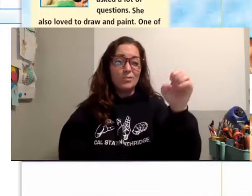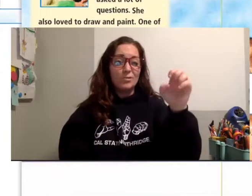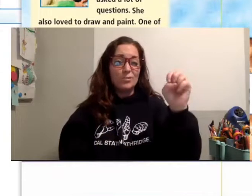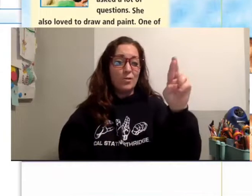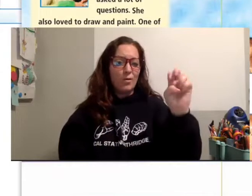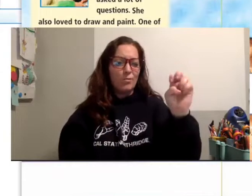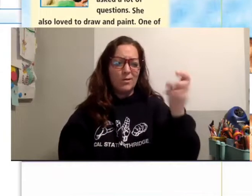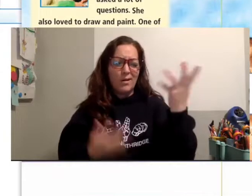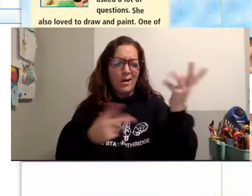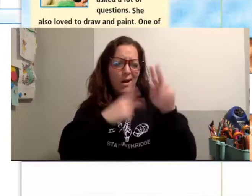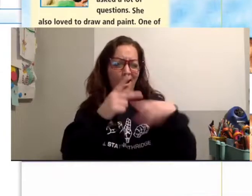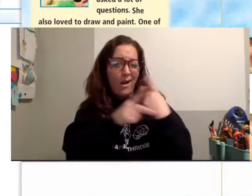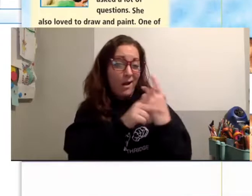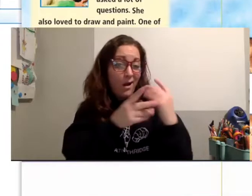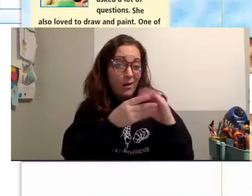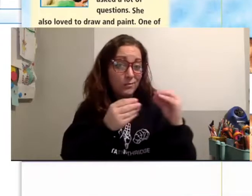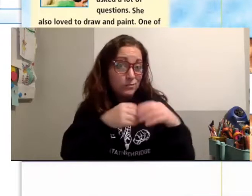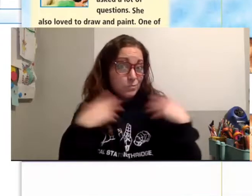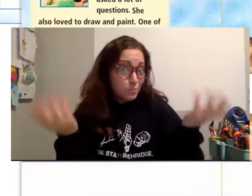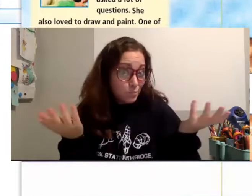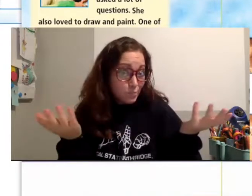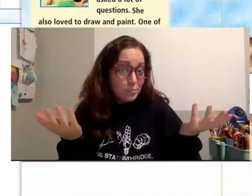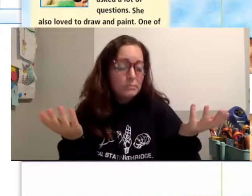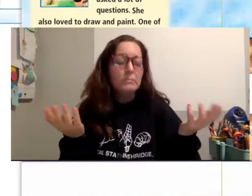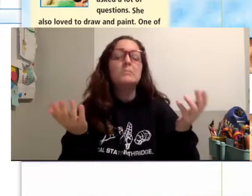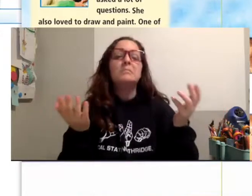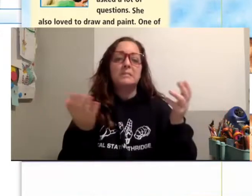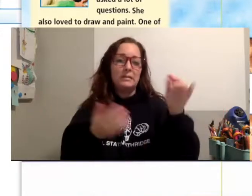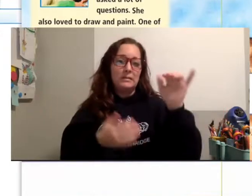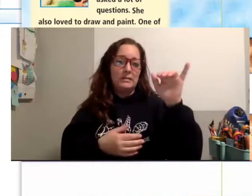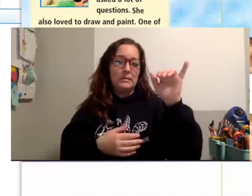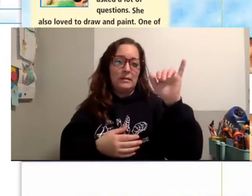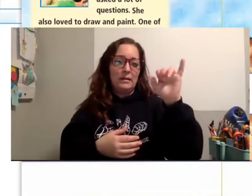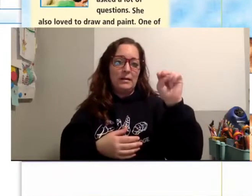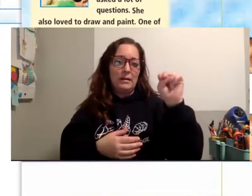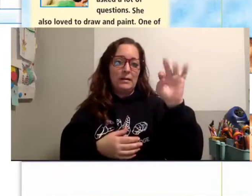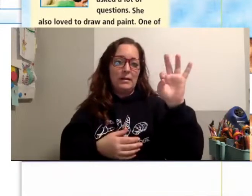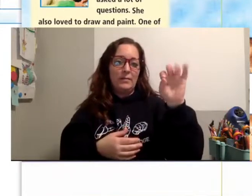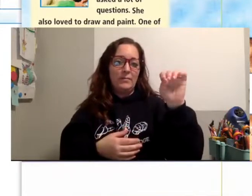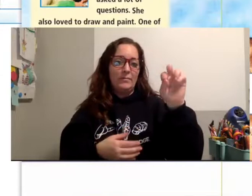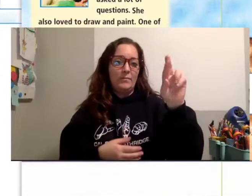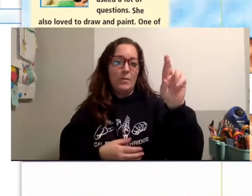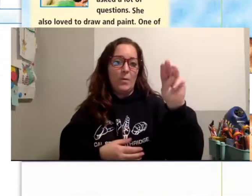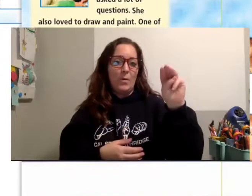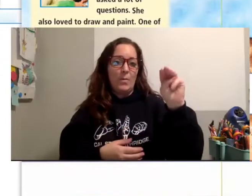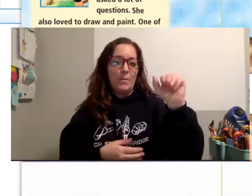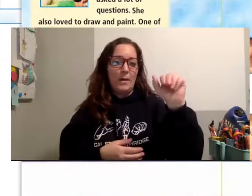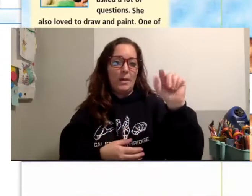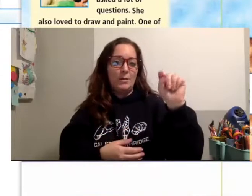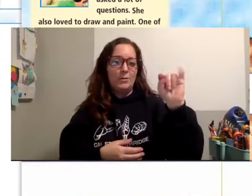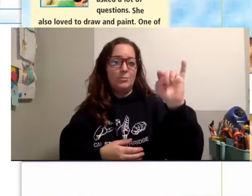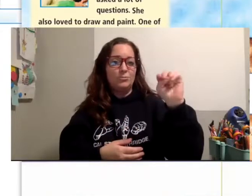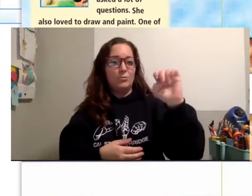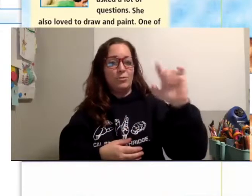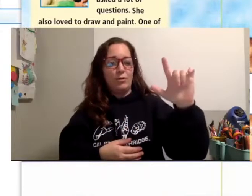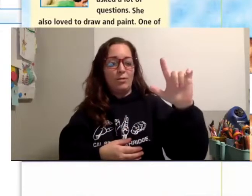The story genre, meaning what kind of book we have, the story is